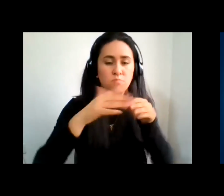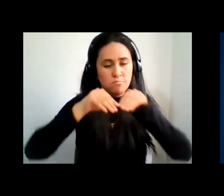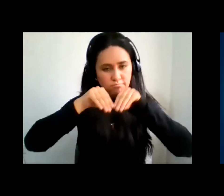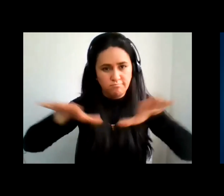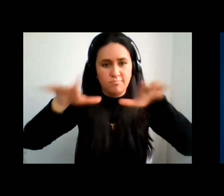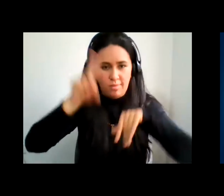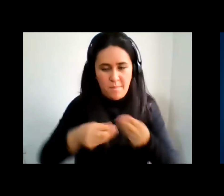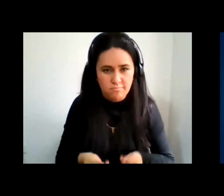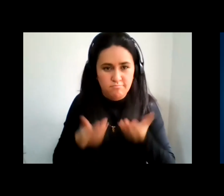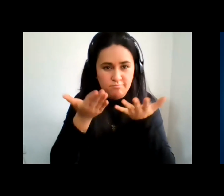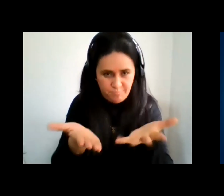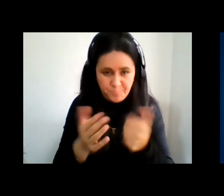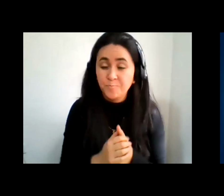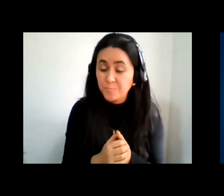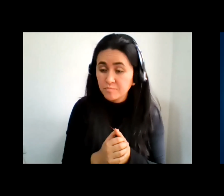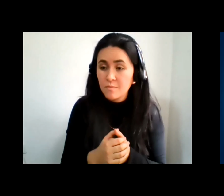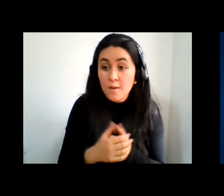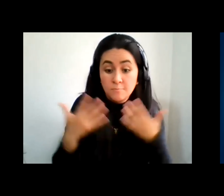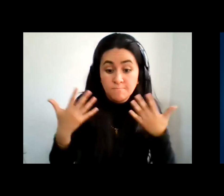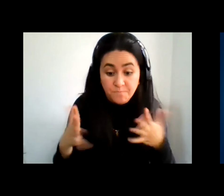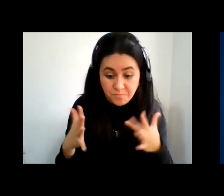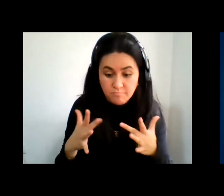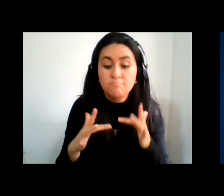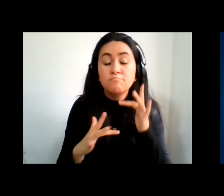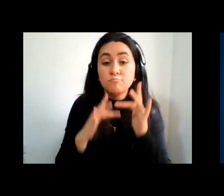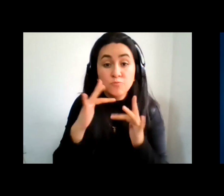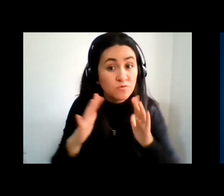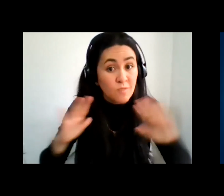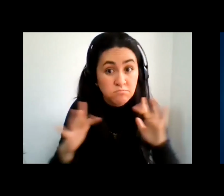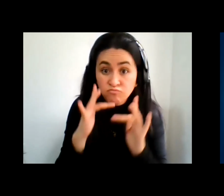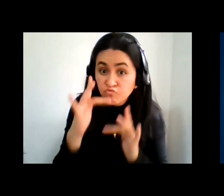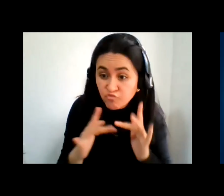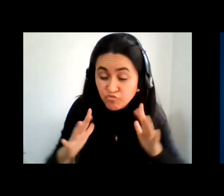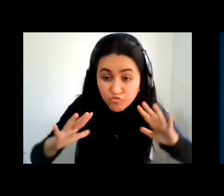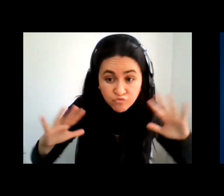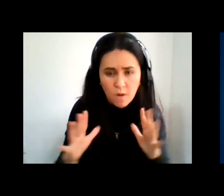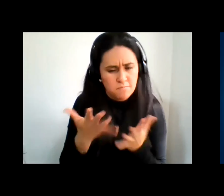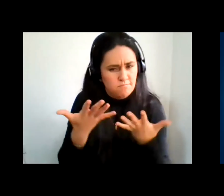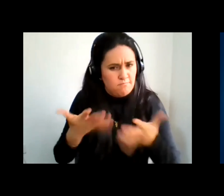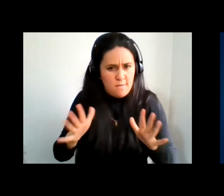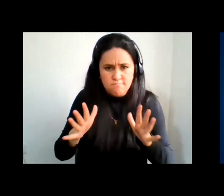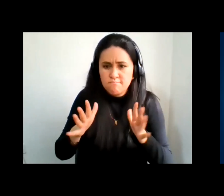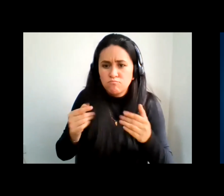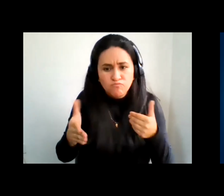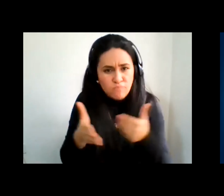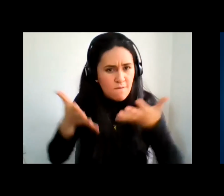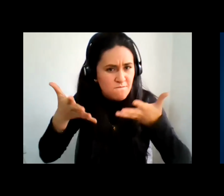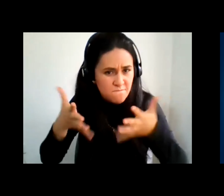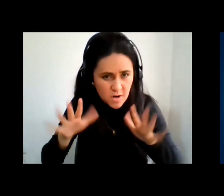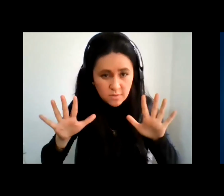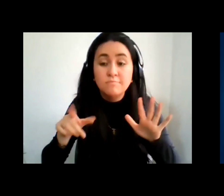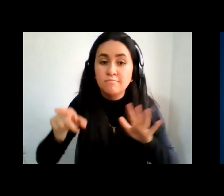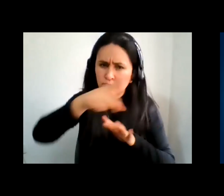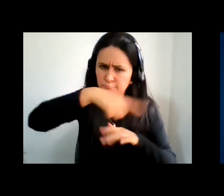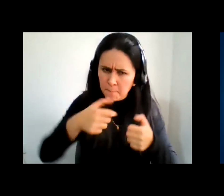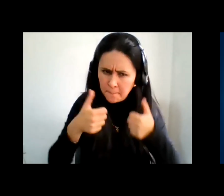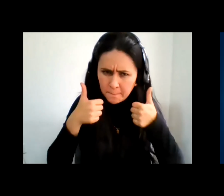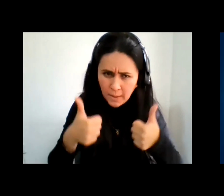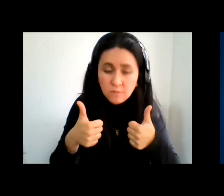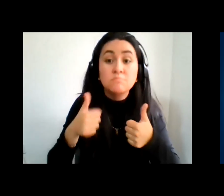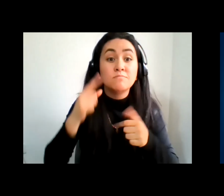Finally, before I close, I would like you all also to make sure that you register for the next webinar